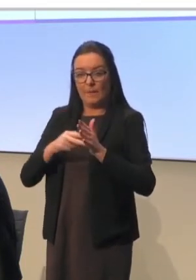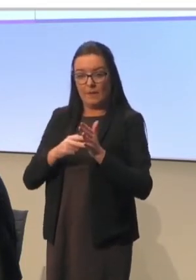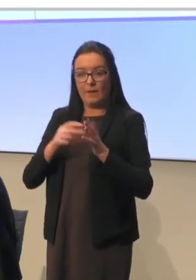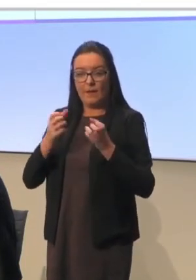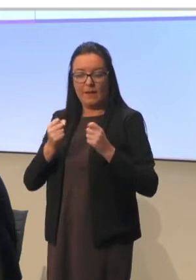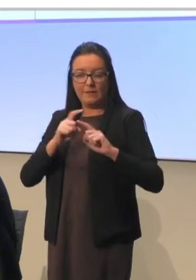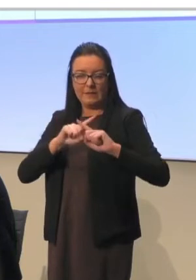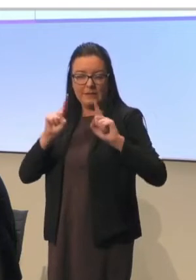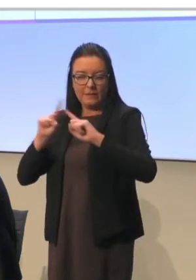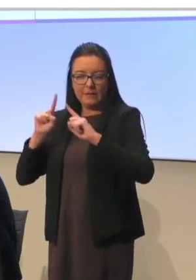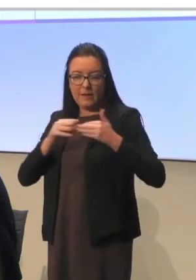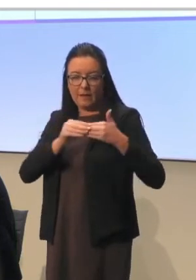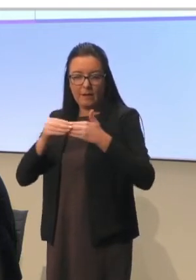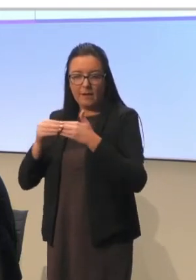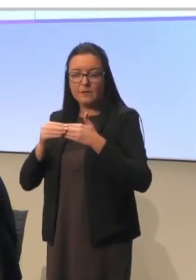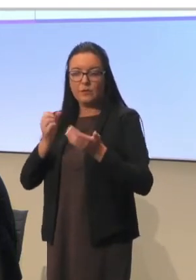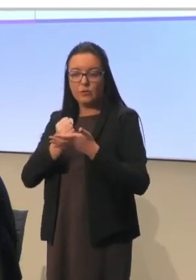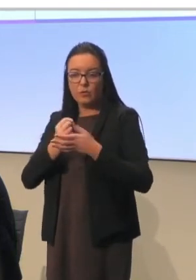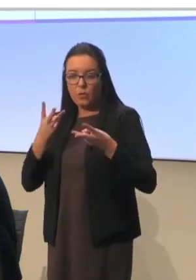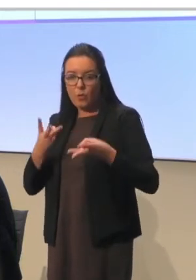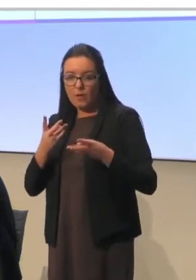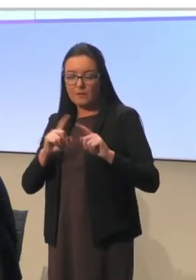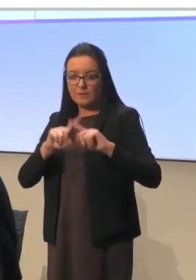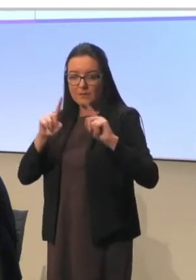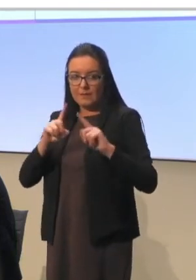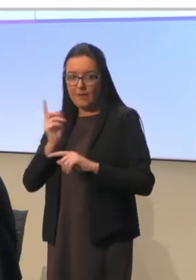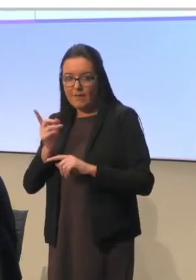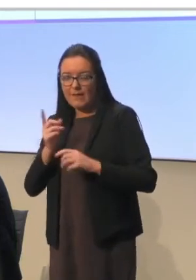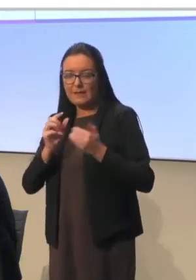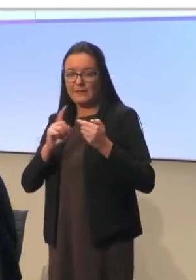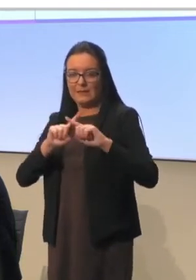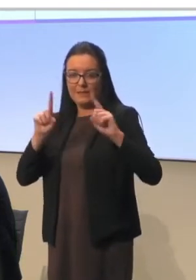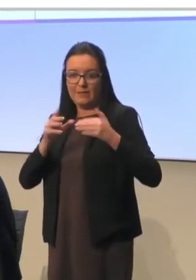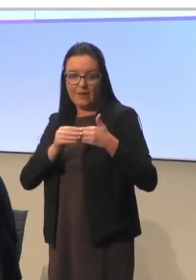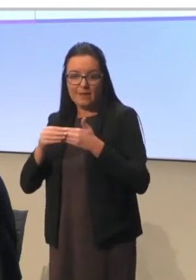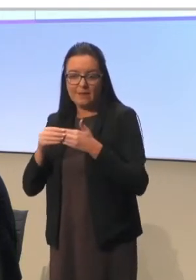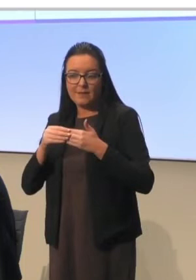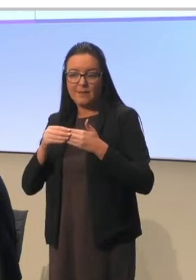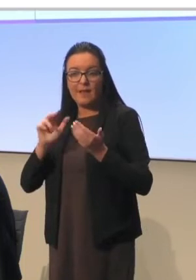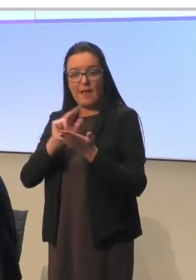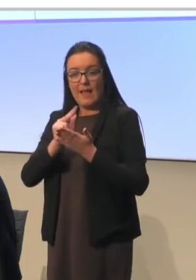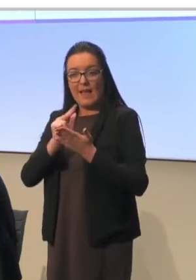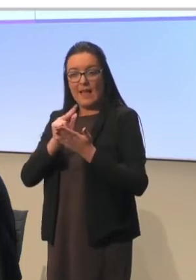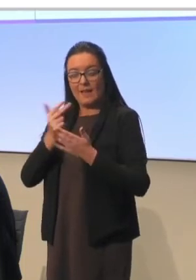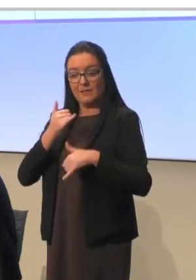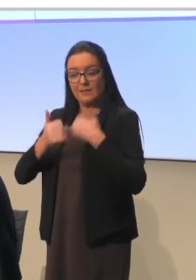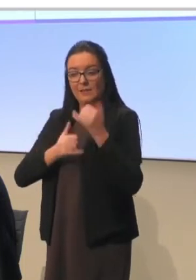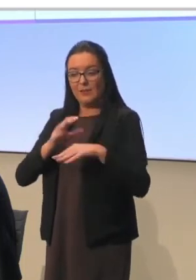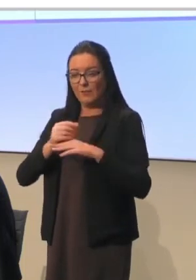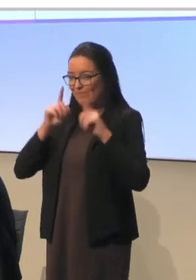students wanted different things around guidance and advice for post-school planning, and unsurprisingly, with 18-year-olds, quite a few of them didn't know what they